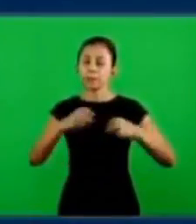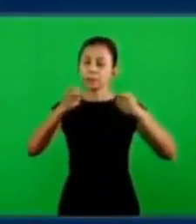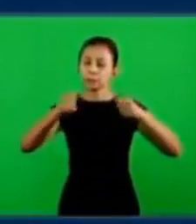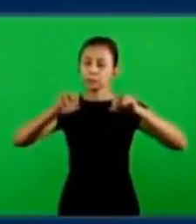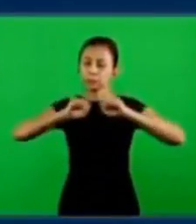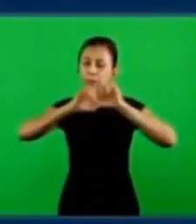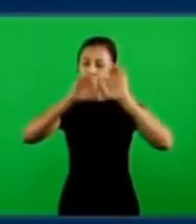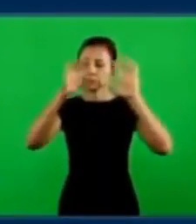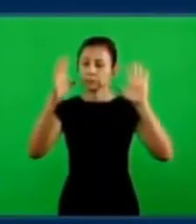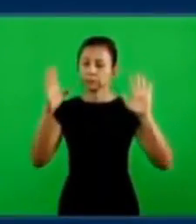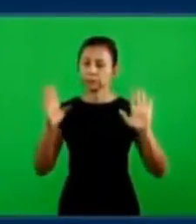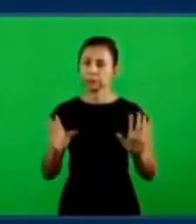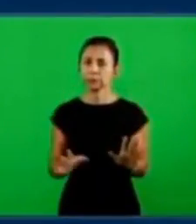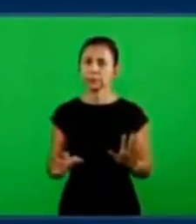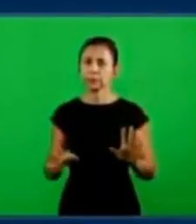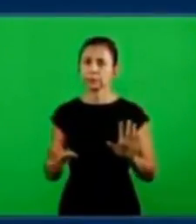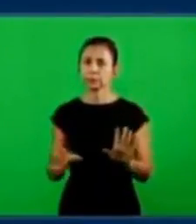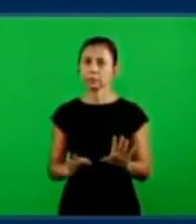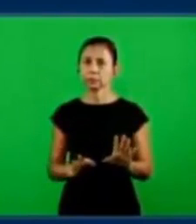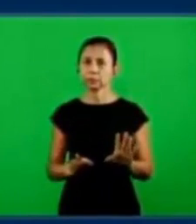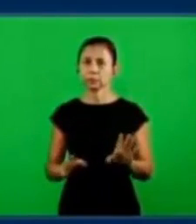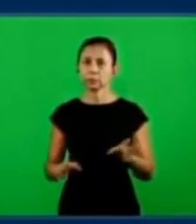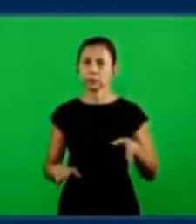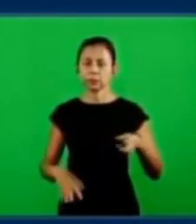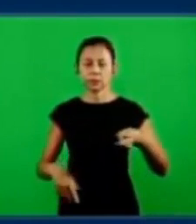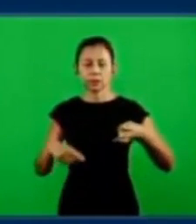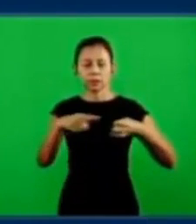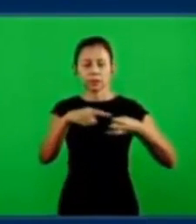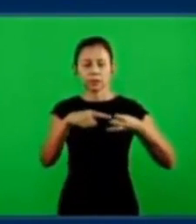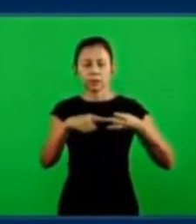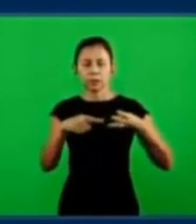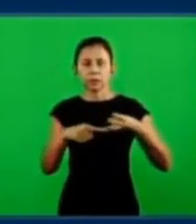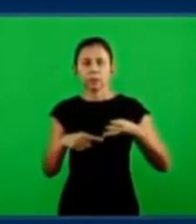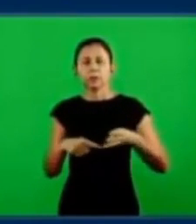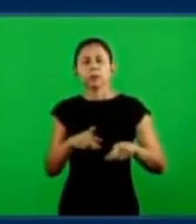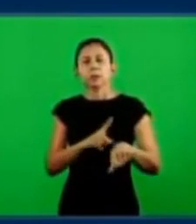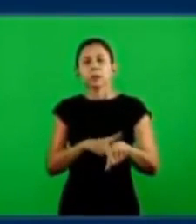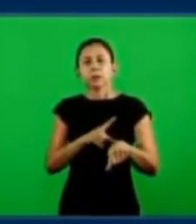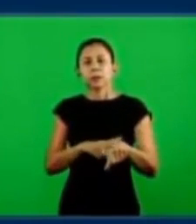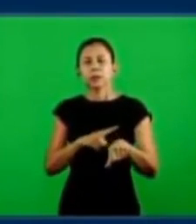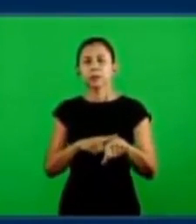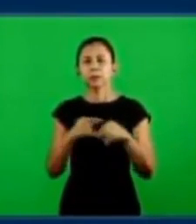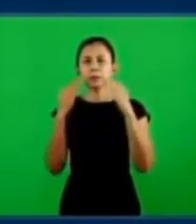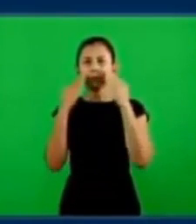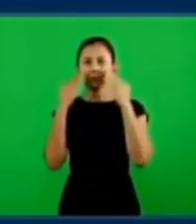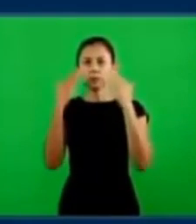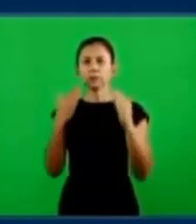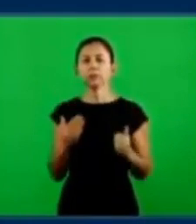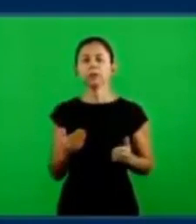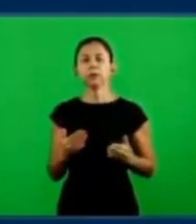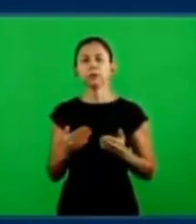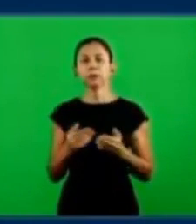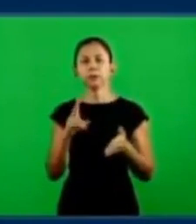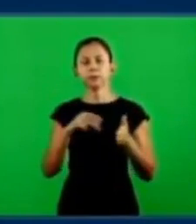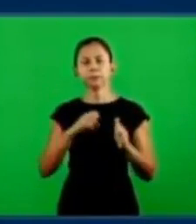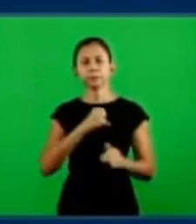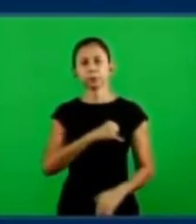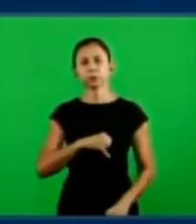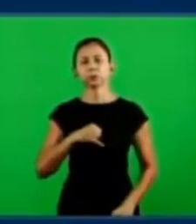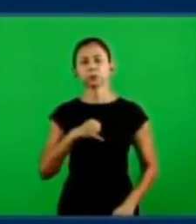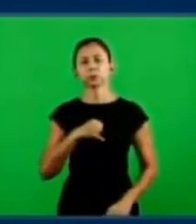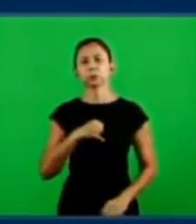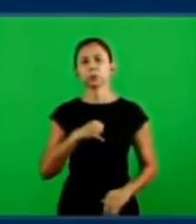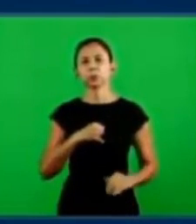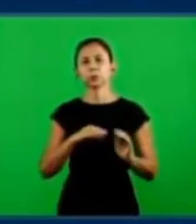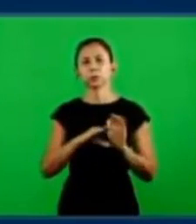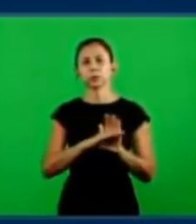the Lord Jesus was clear that on the three moments when he revealed himself,